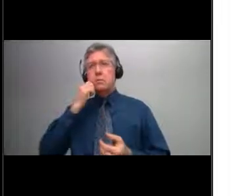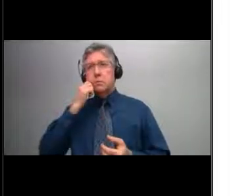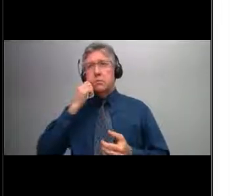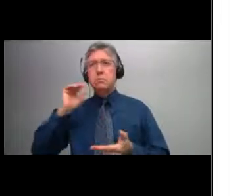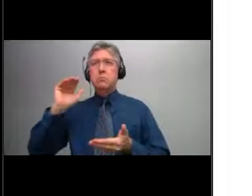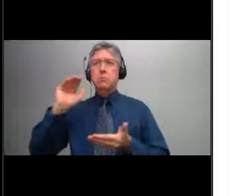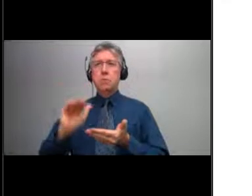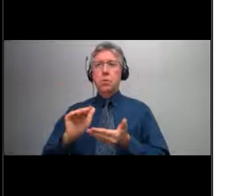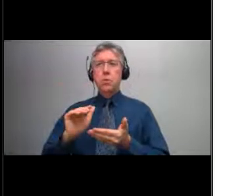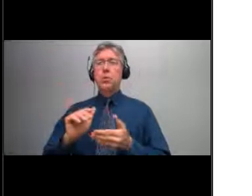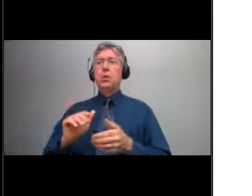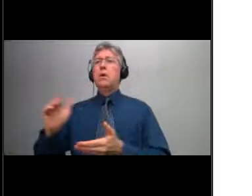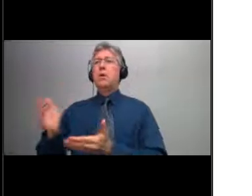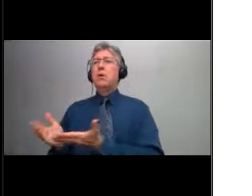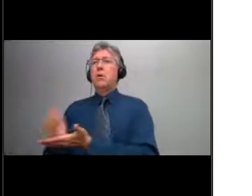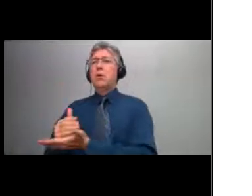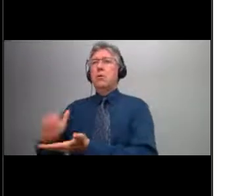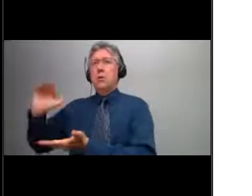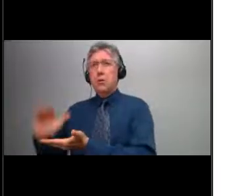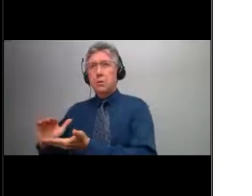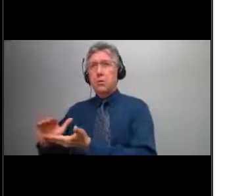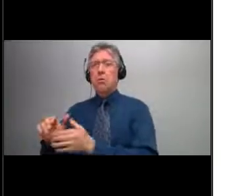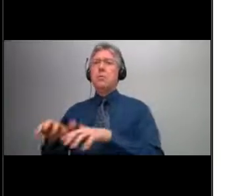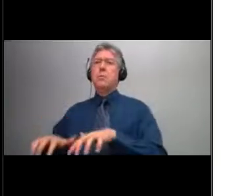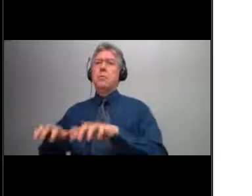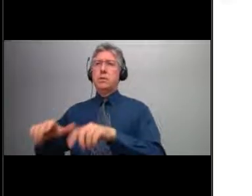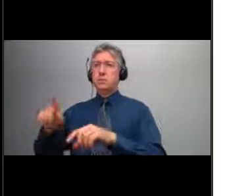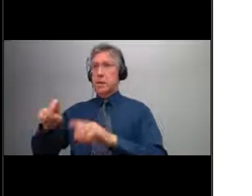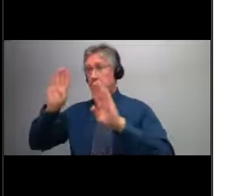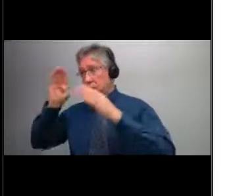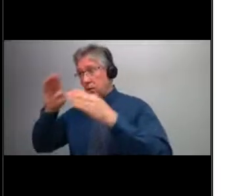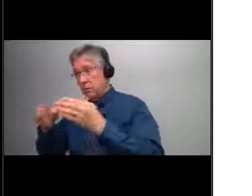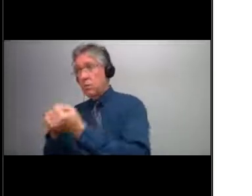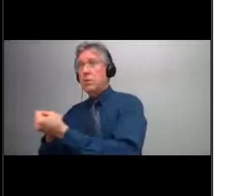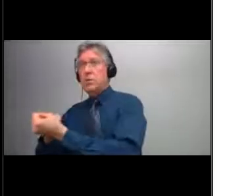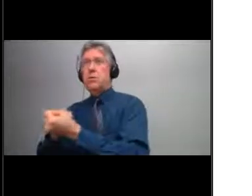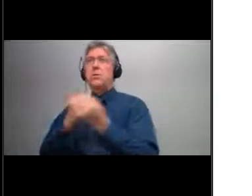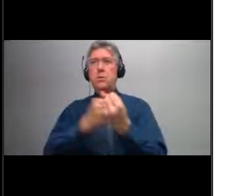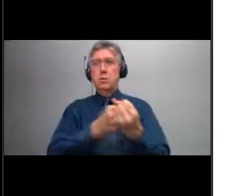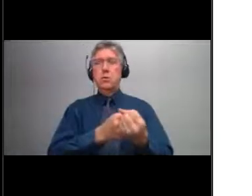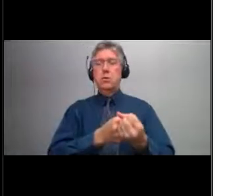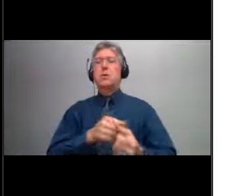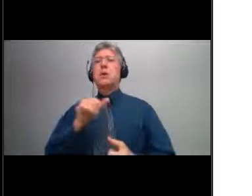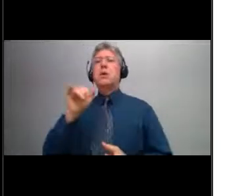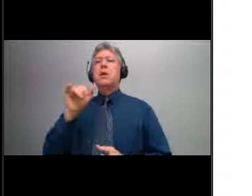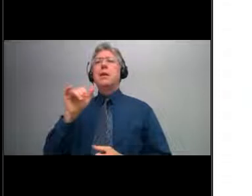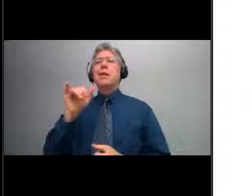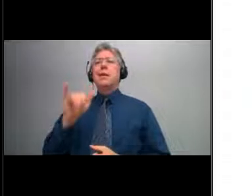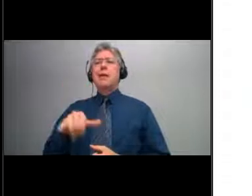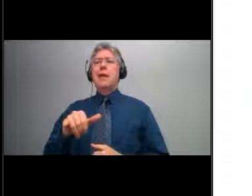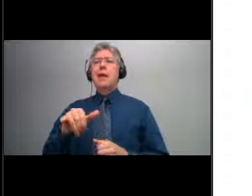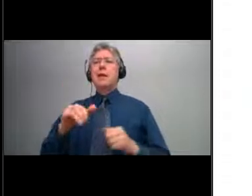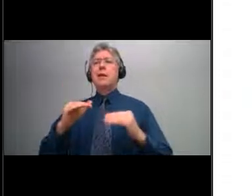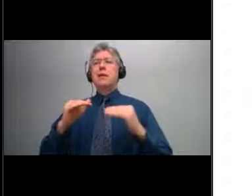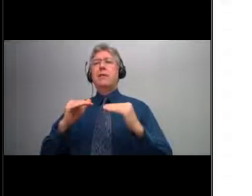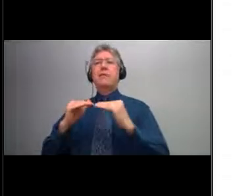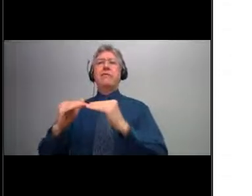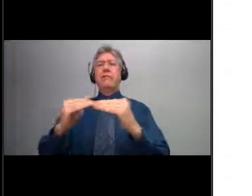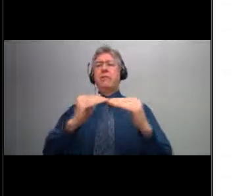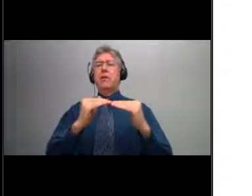low-income populations. The United States Environmental Protection Agency defines environmental justice as the fair treatment and